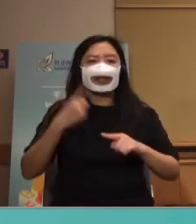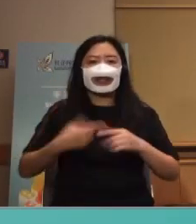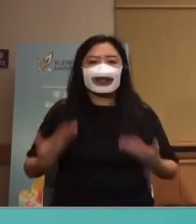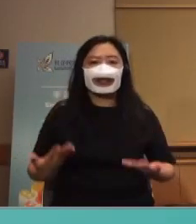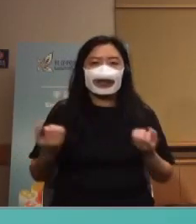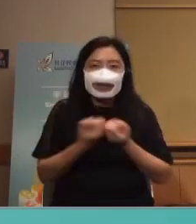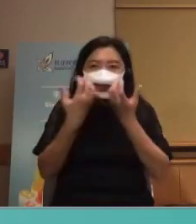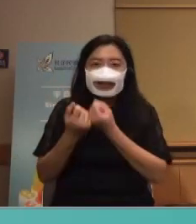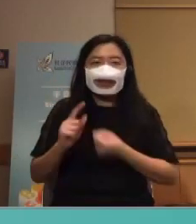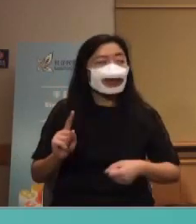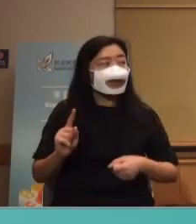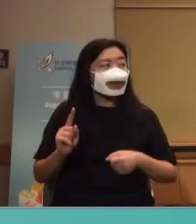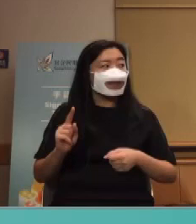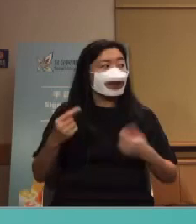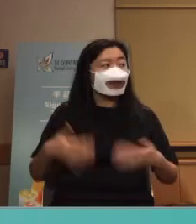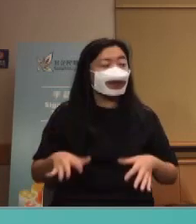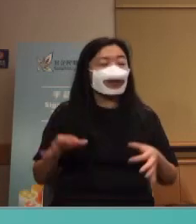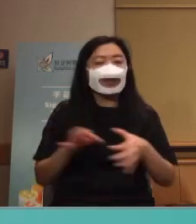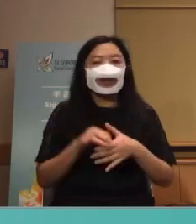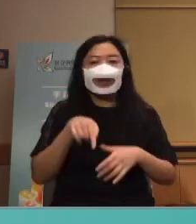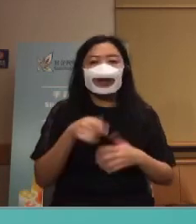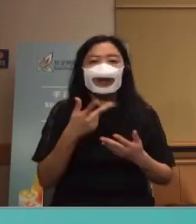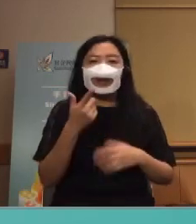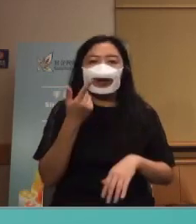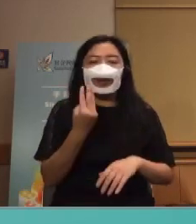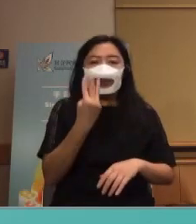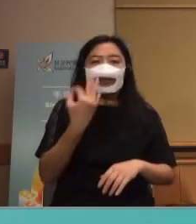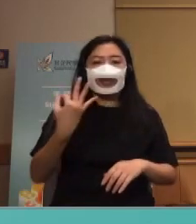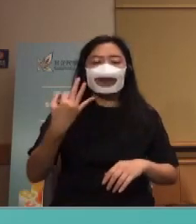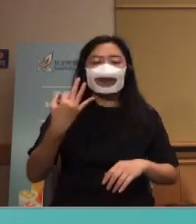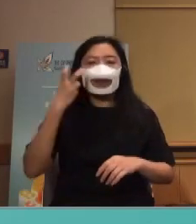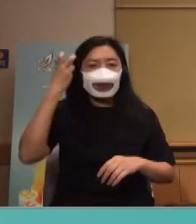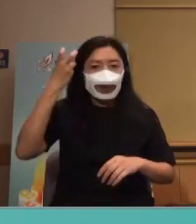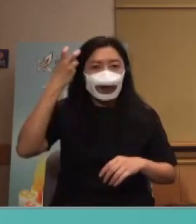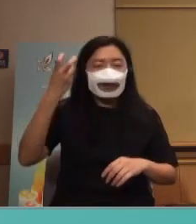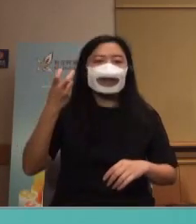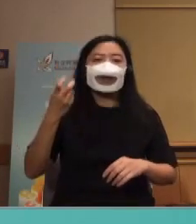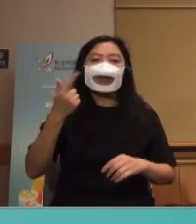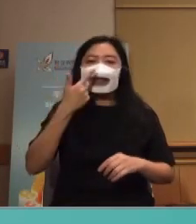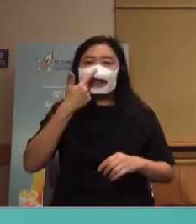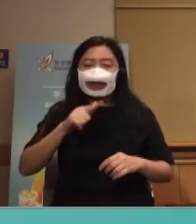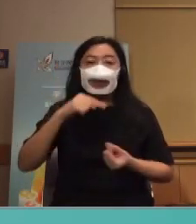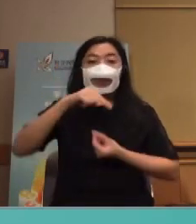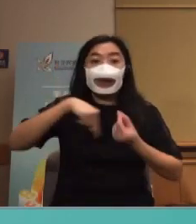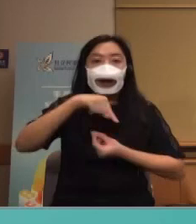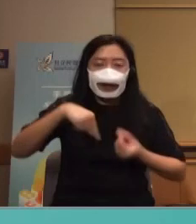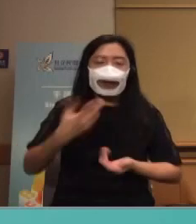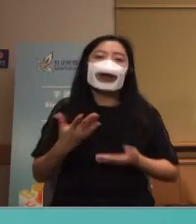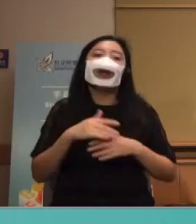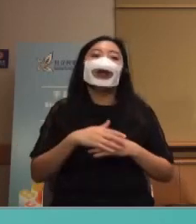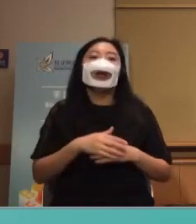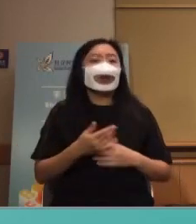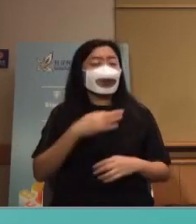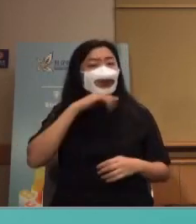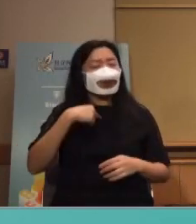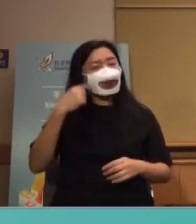is a concept and definitely a new realm in itself. And fundamentally, if we're going to talk about the actual technology behind it,